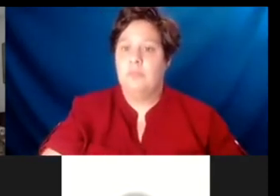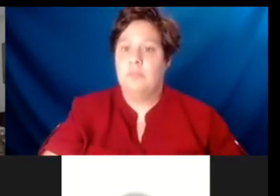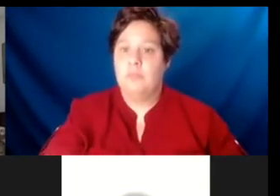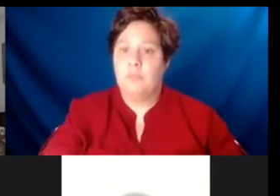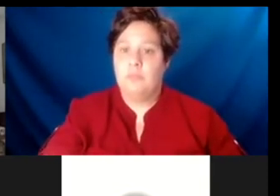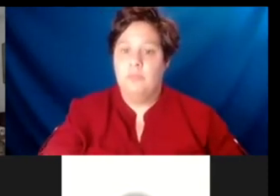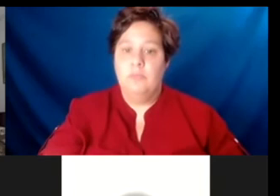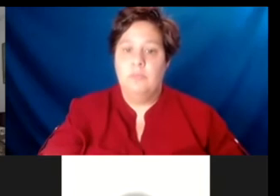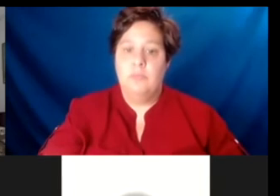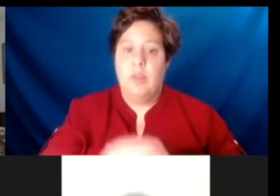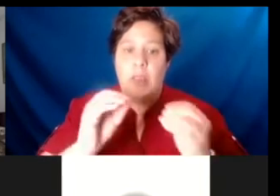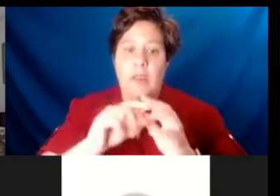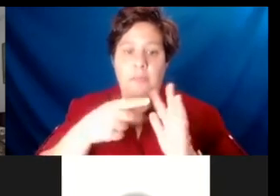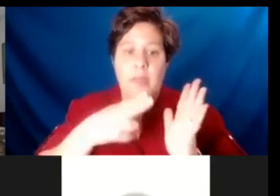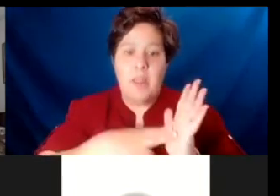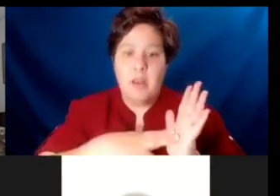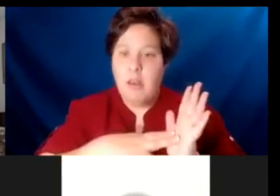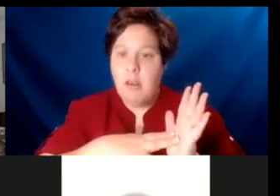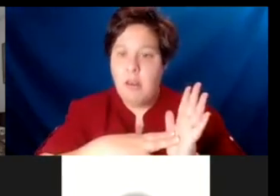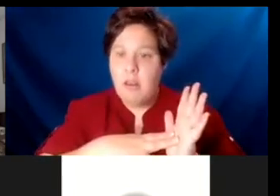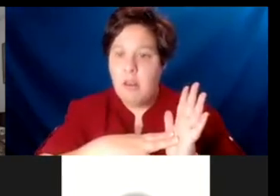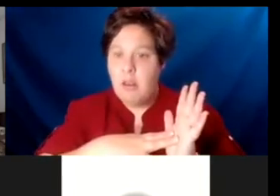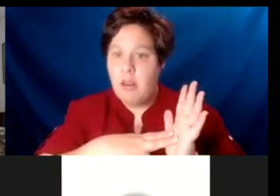I can see Benjamin